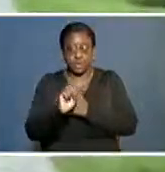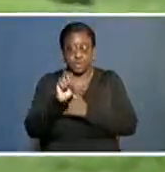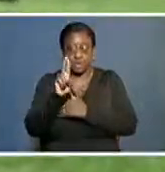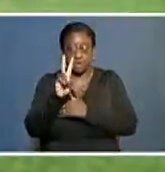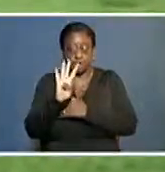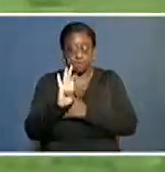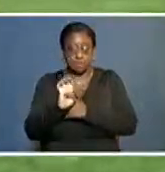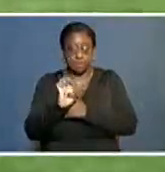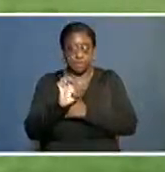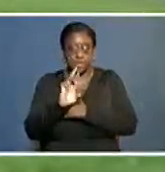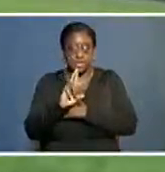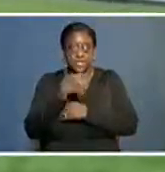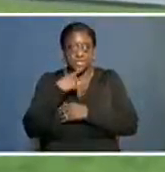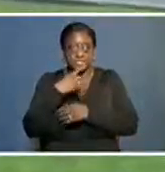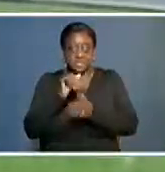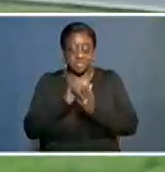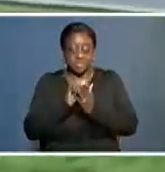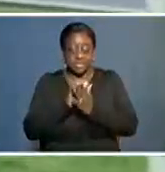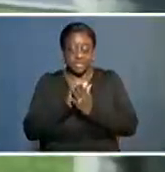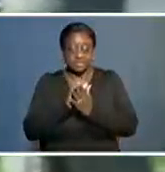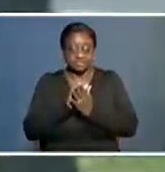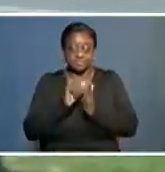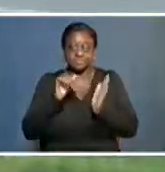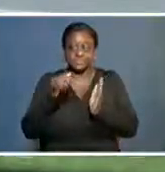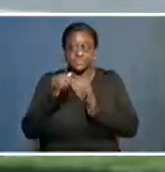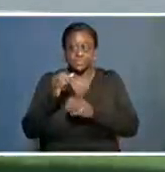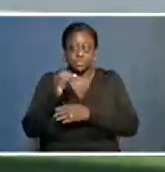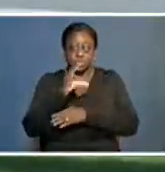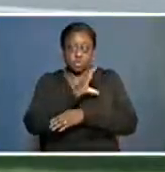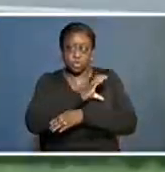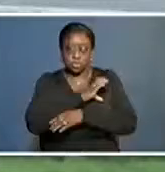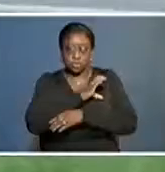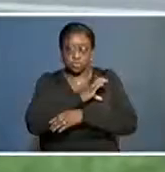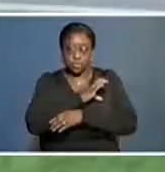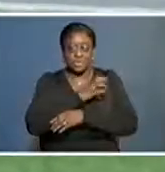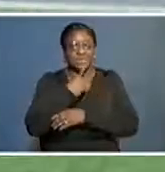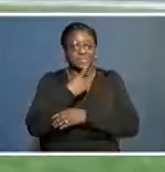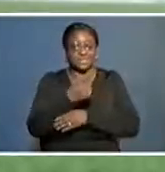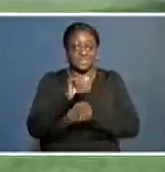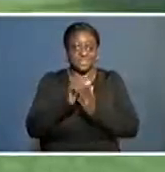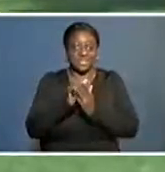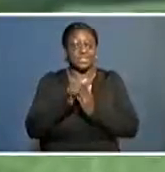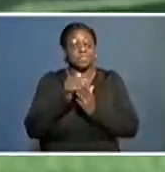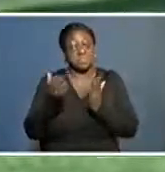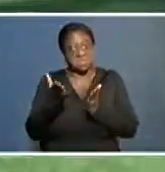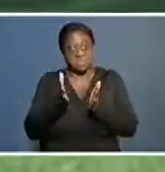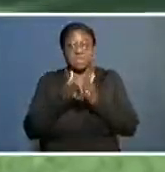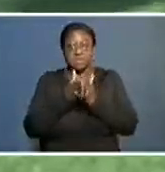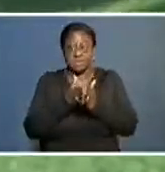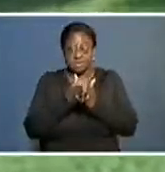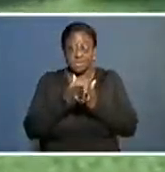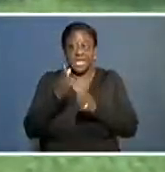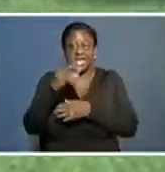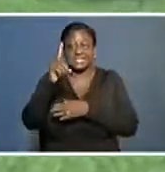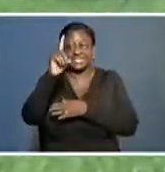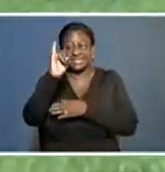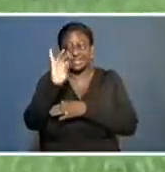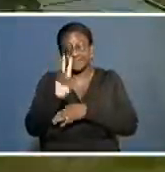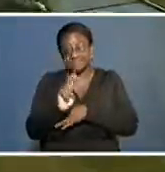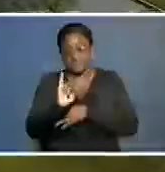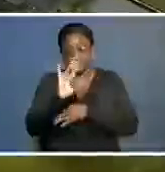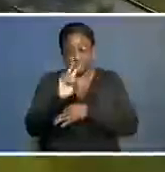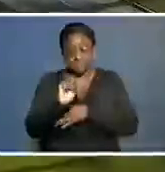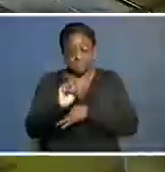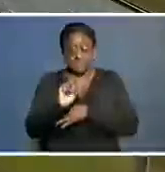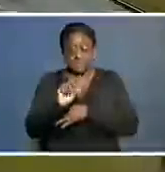plans to make Freeport an events and entertainment center, Cooper says there are great opportunities in boating, diving, and private aviation. Plans